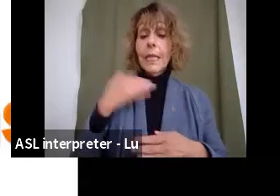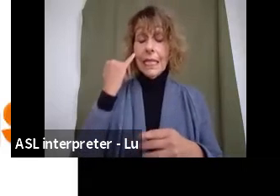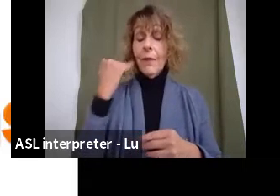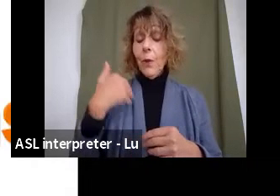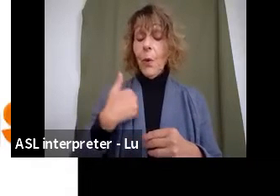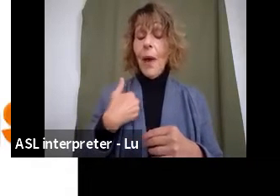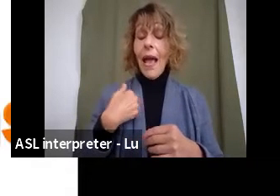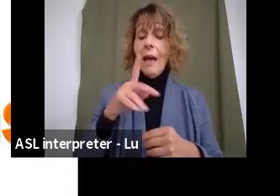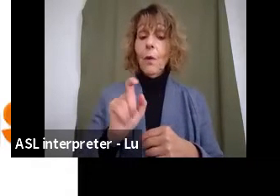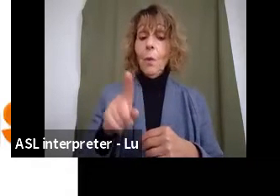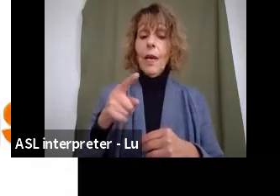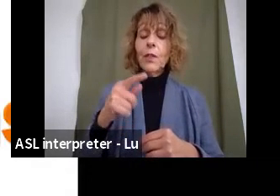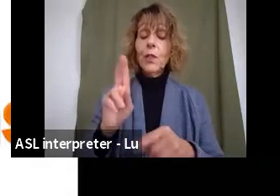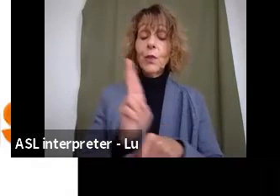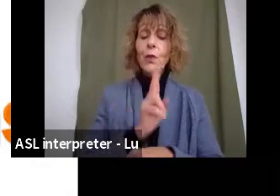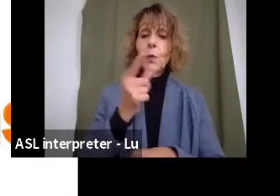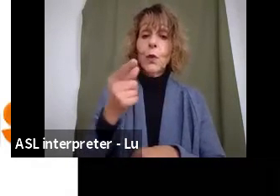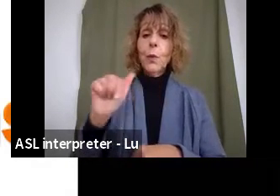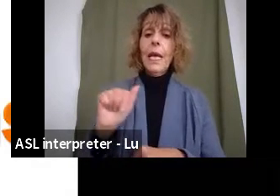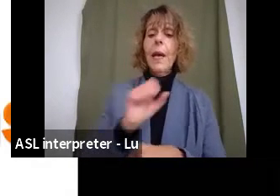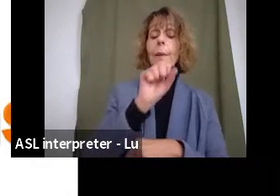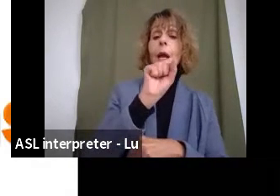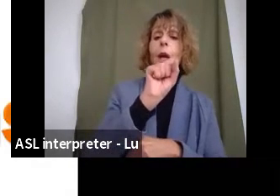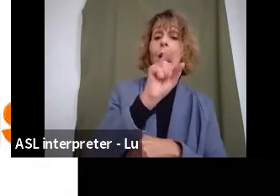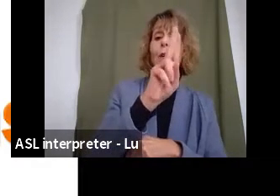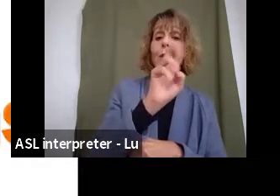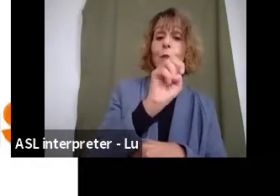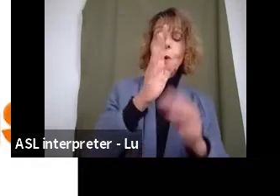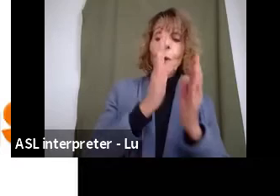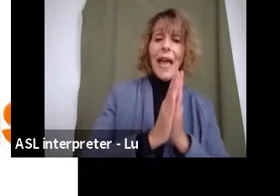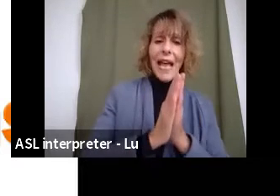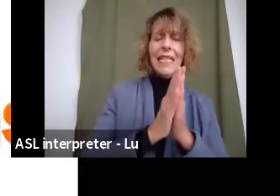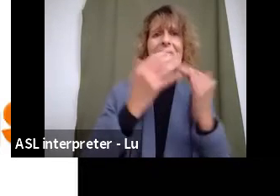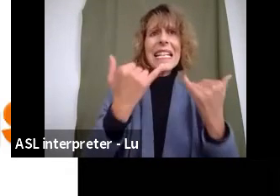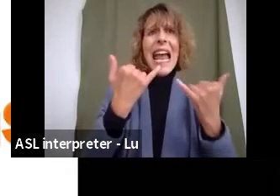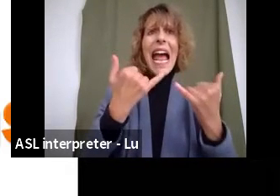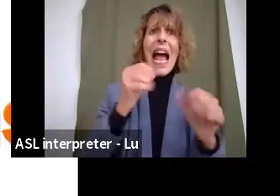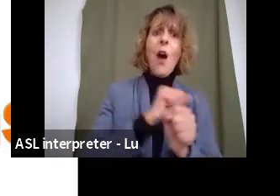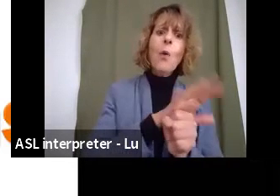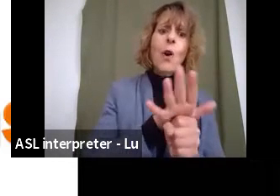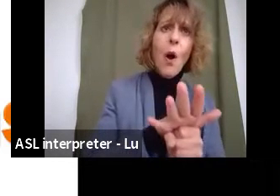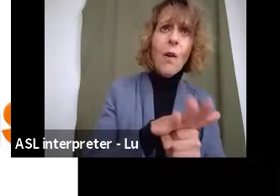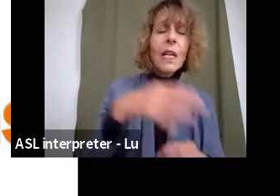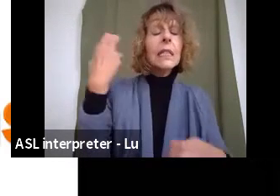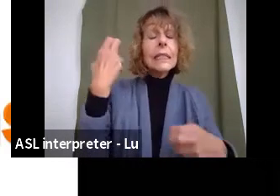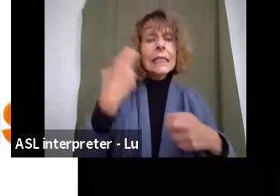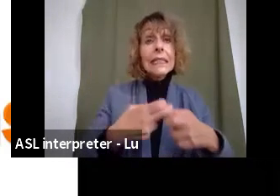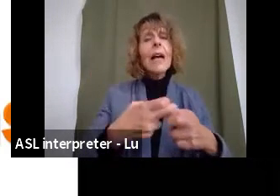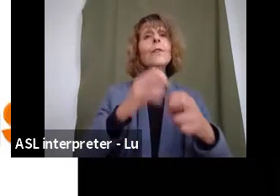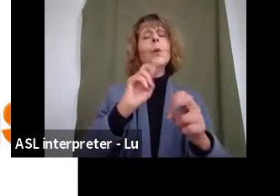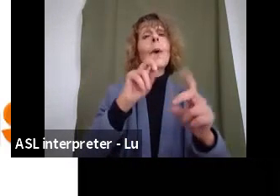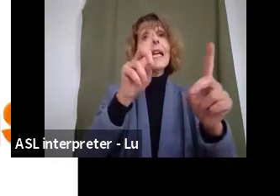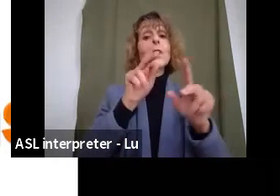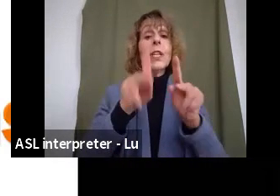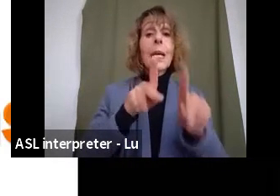So Sue asked, with COVID around, there's a difficult time to educate hospitals and related medical sites to get clear masks.